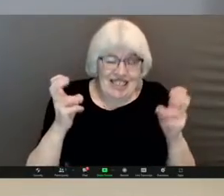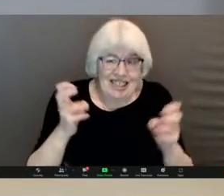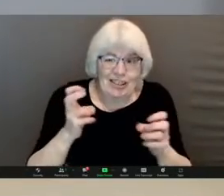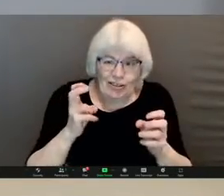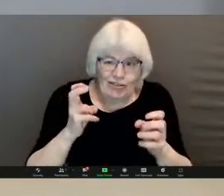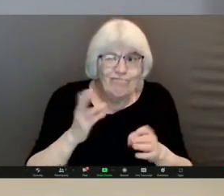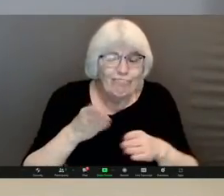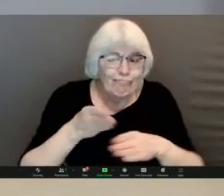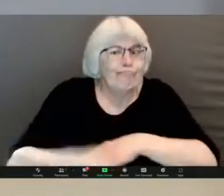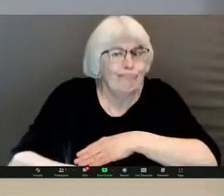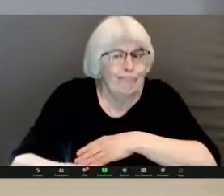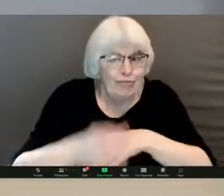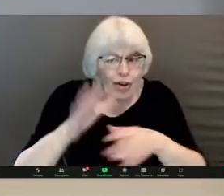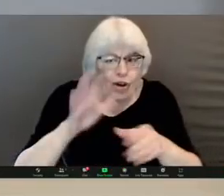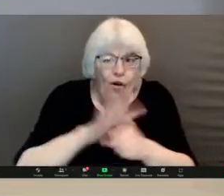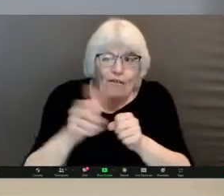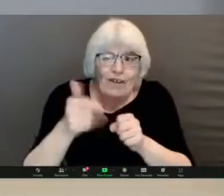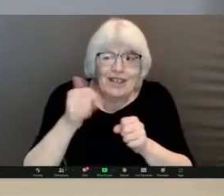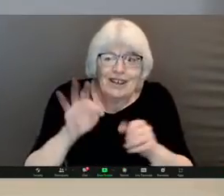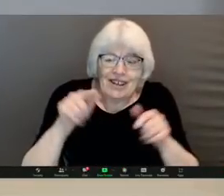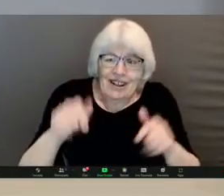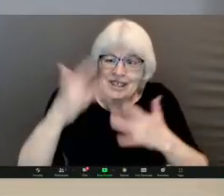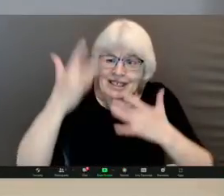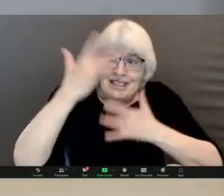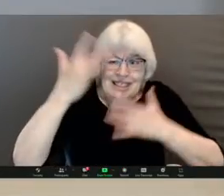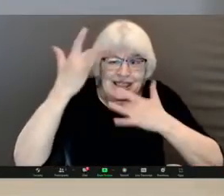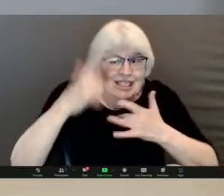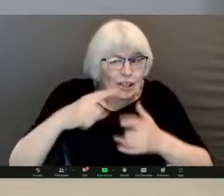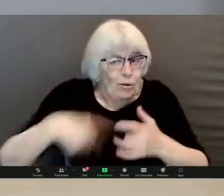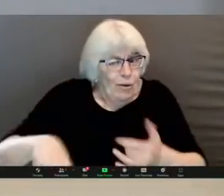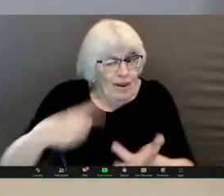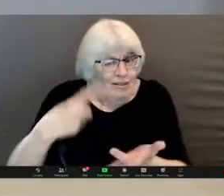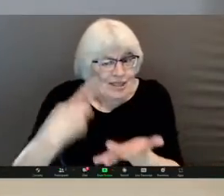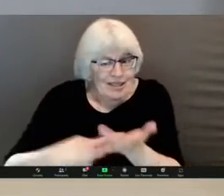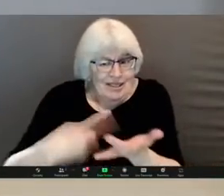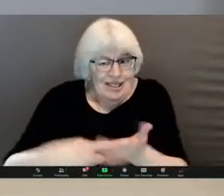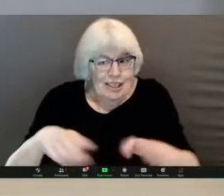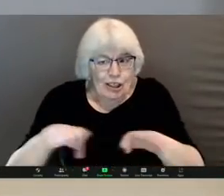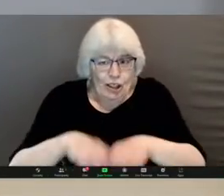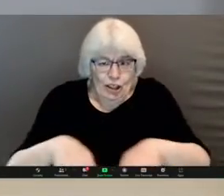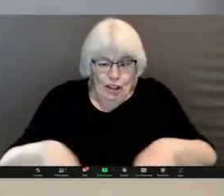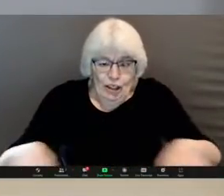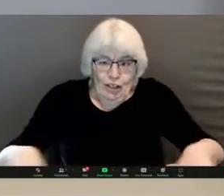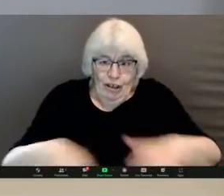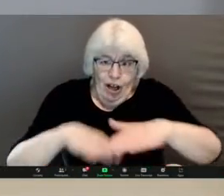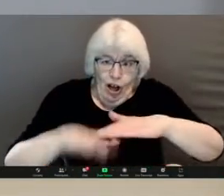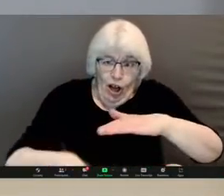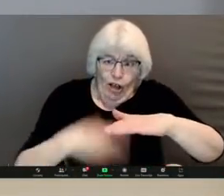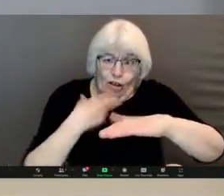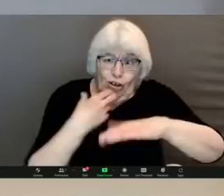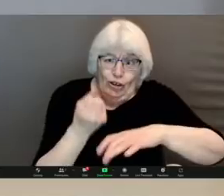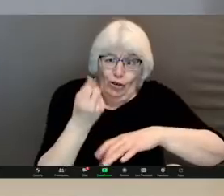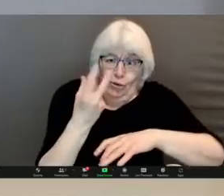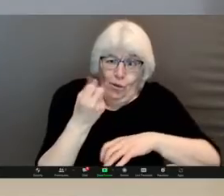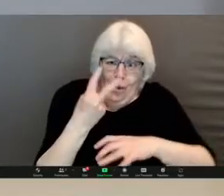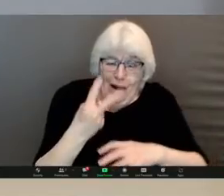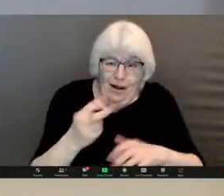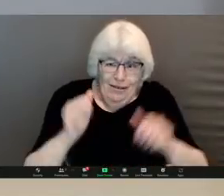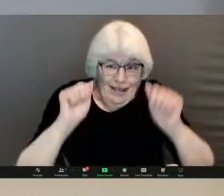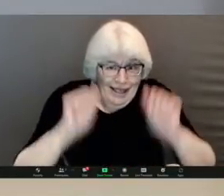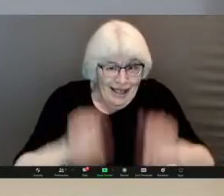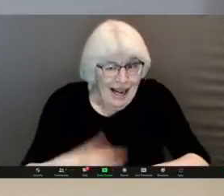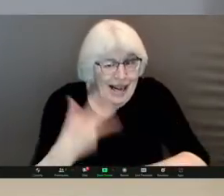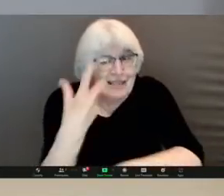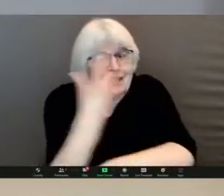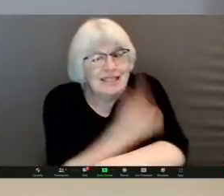12, and vaccine trials are underway. Authorization of vaccine use in children under age 12 is the responsibility of